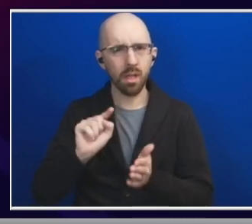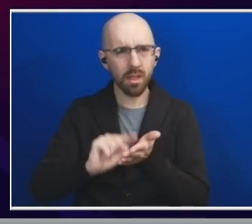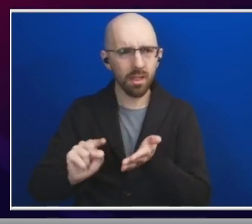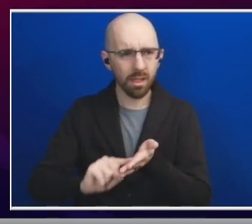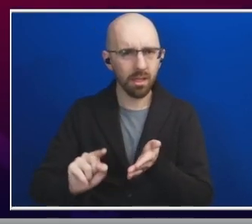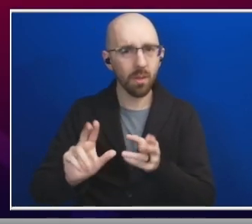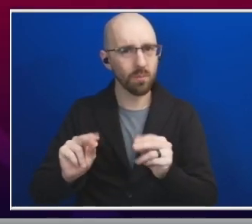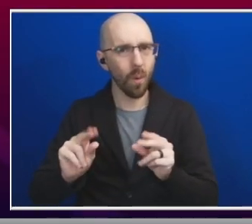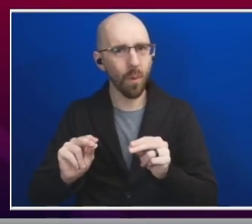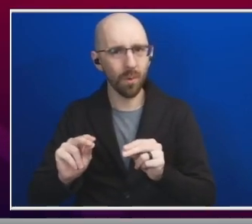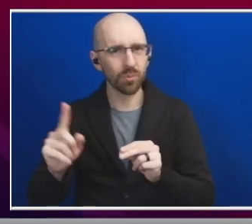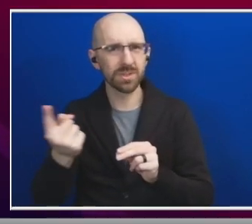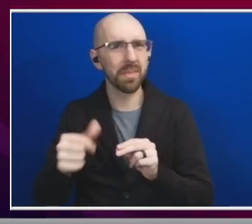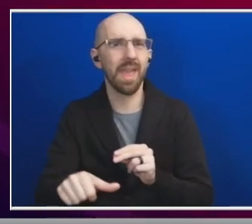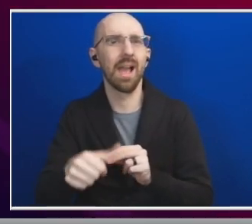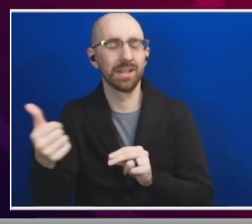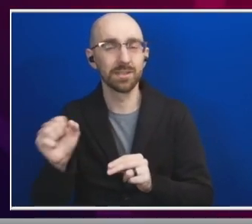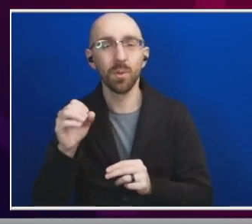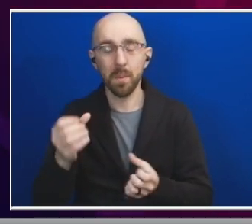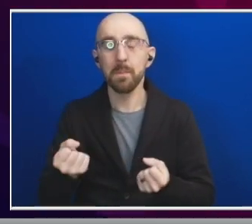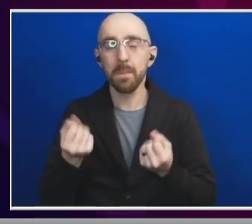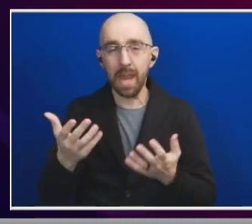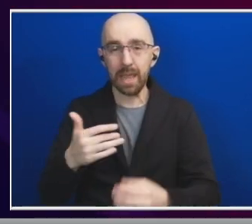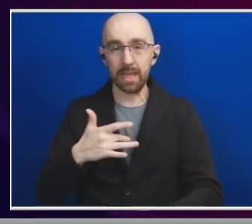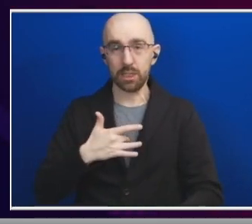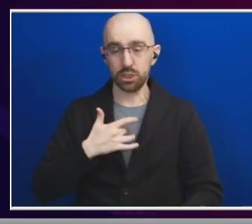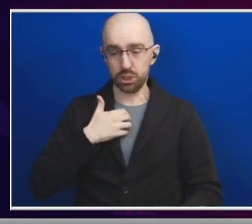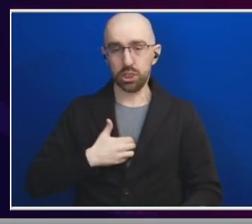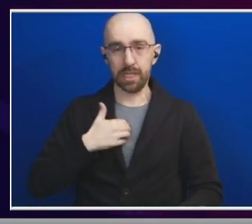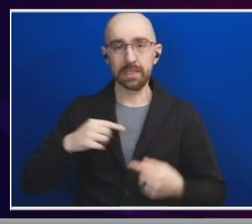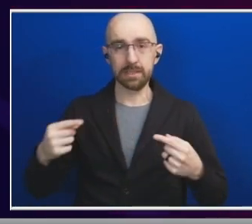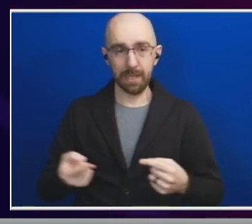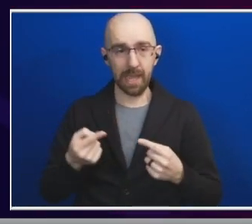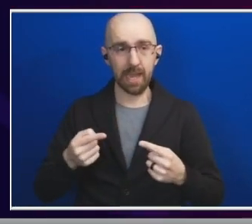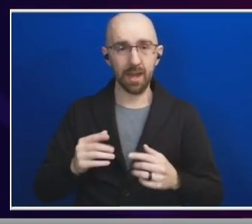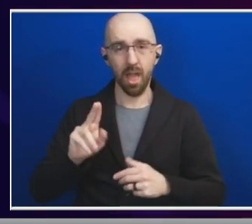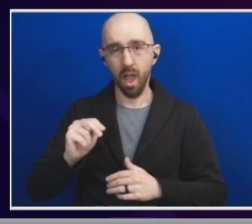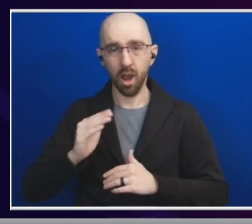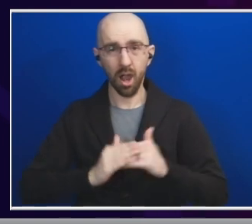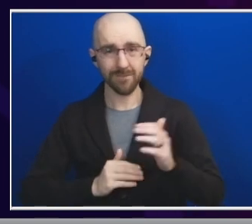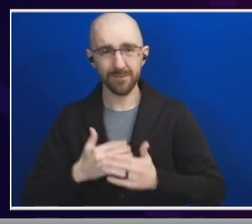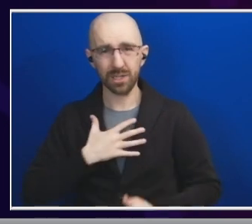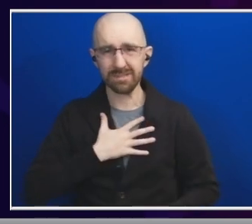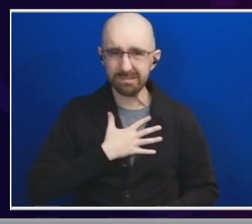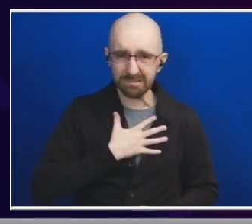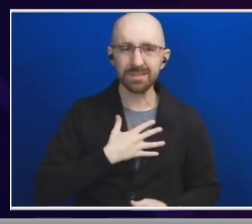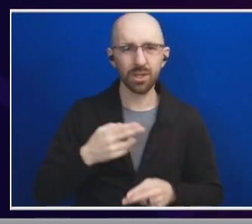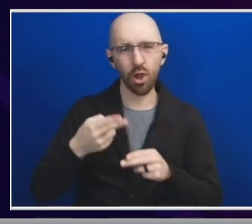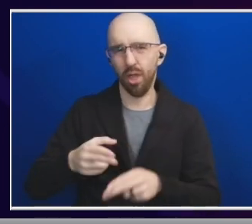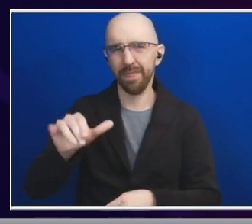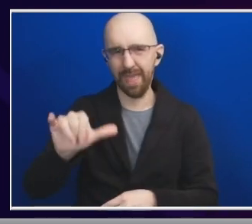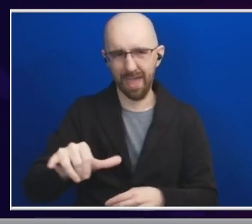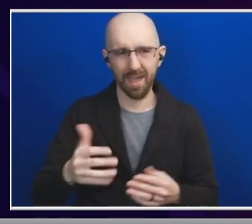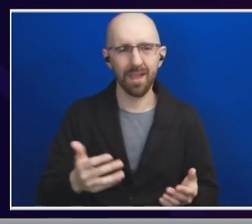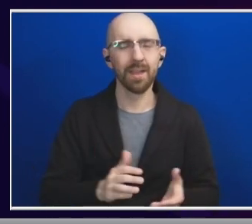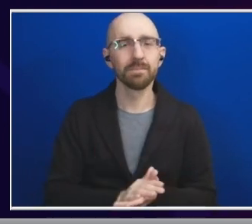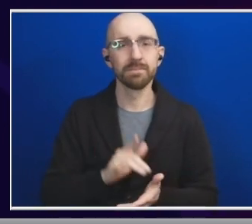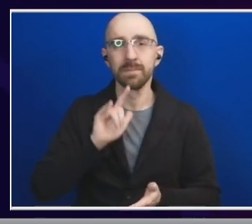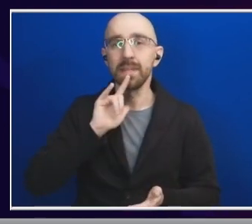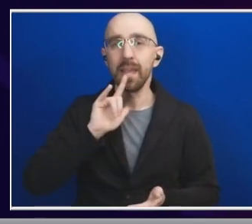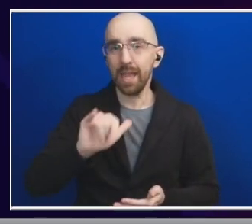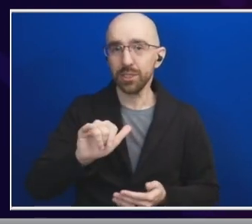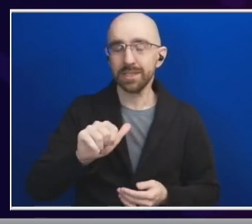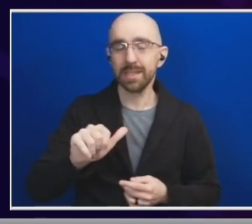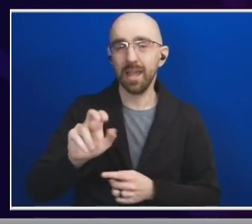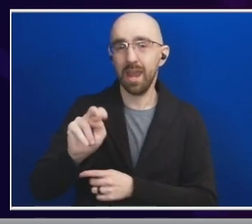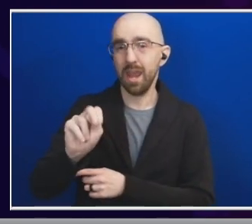else. So the majority of chest pain actually, or any discomfort in your chest, let's call it that way, is actually non-cardiac.